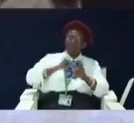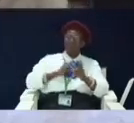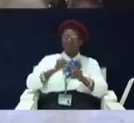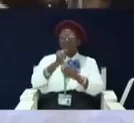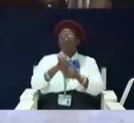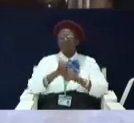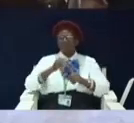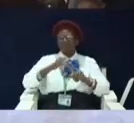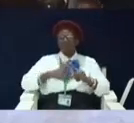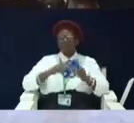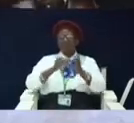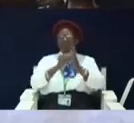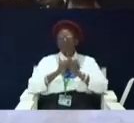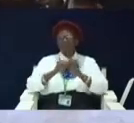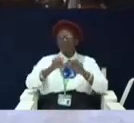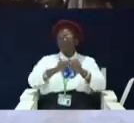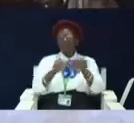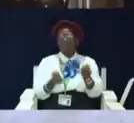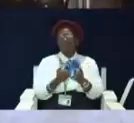breakthrough.